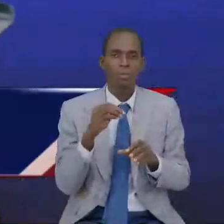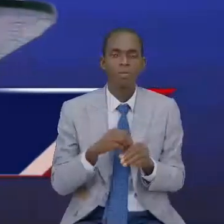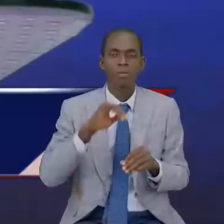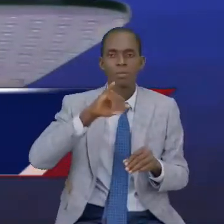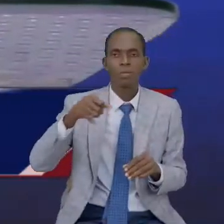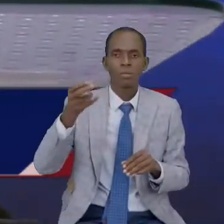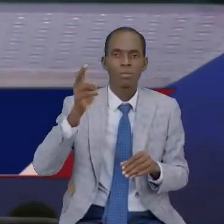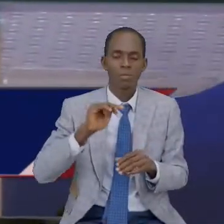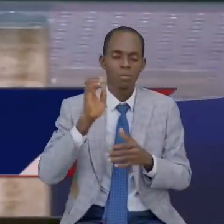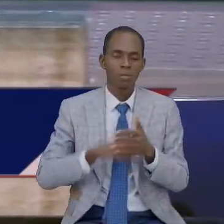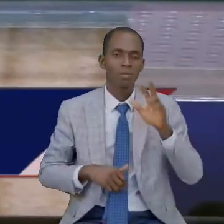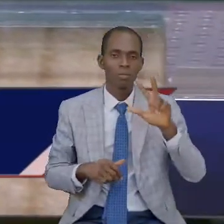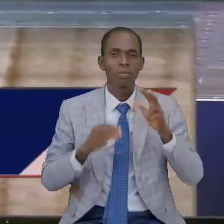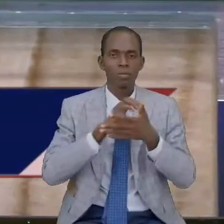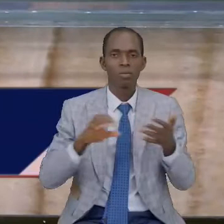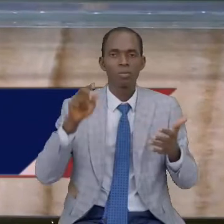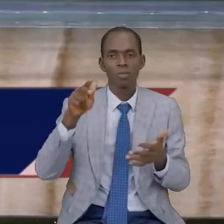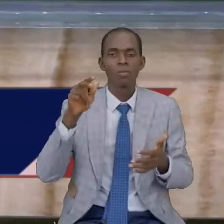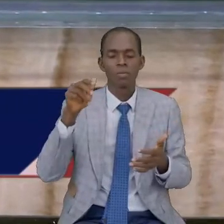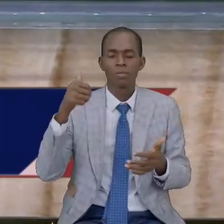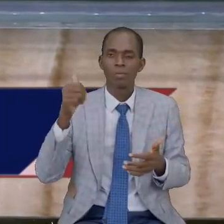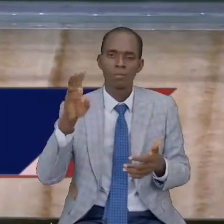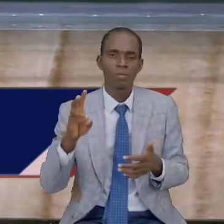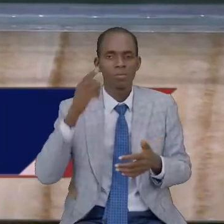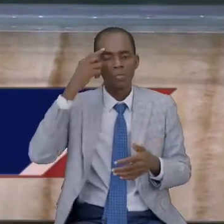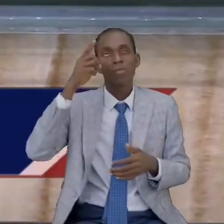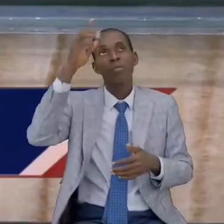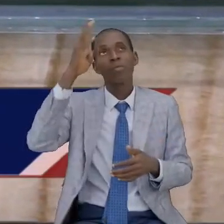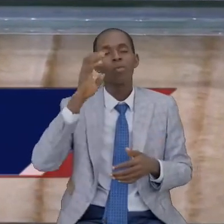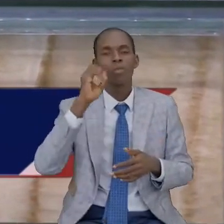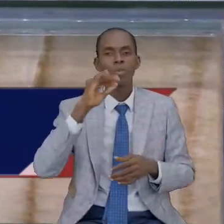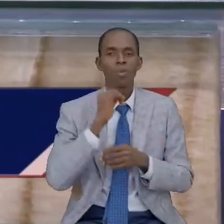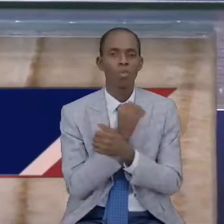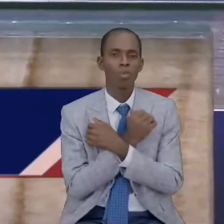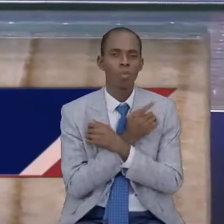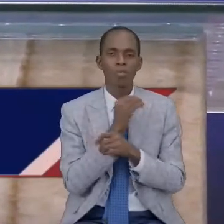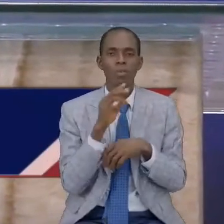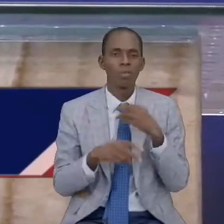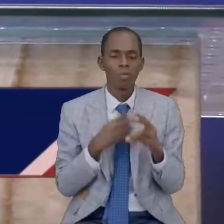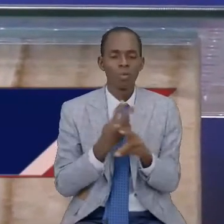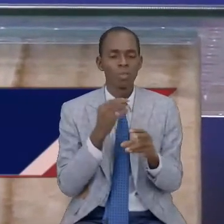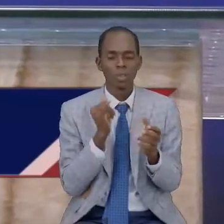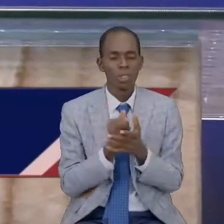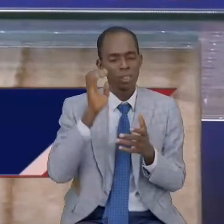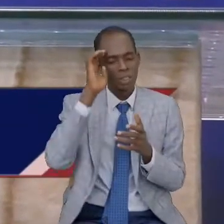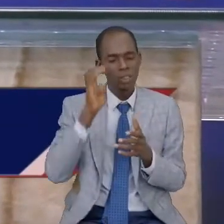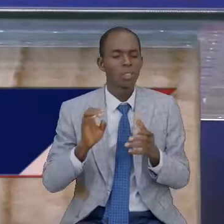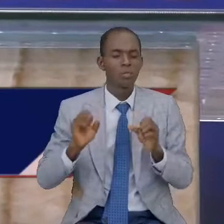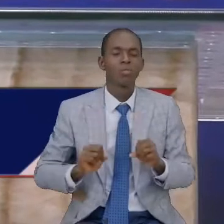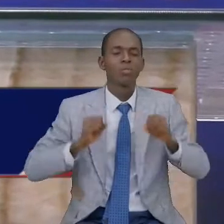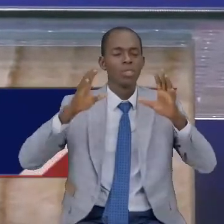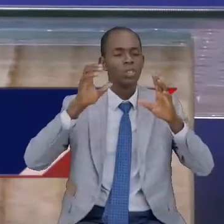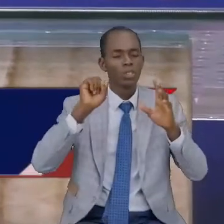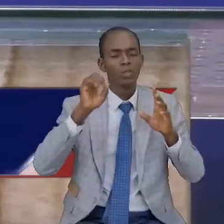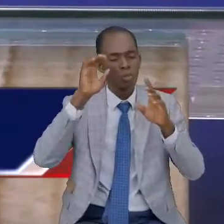looking at John chapter 3, verse 16. For God so loved the world that he gave his only begotten Son,